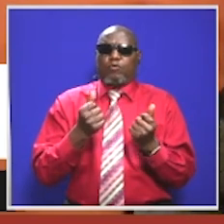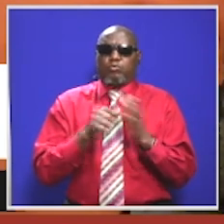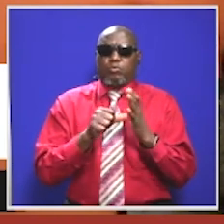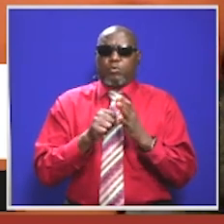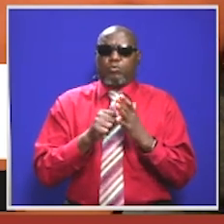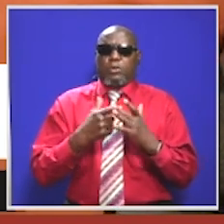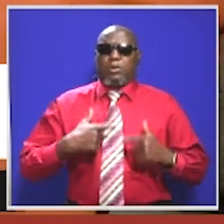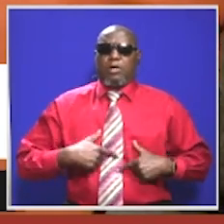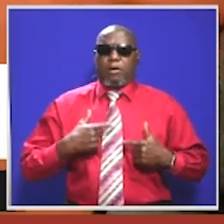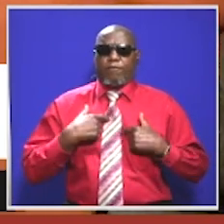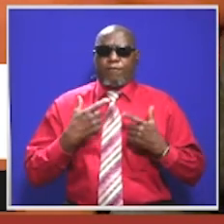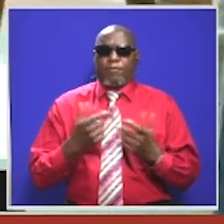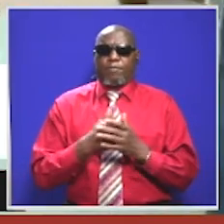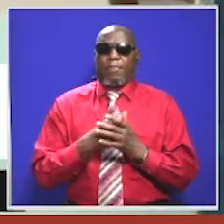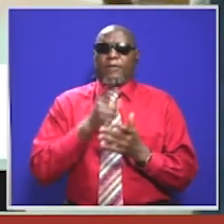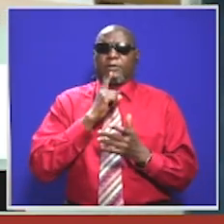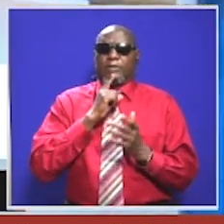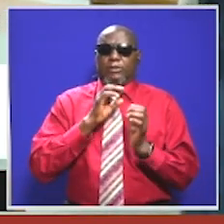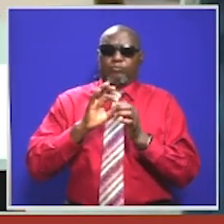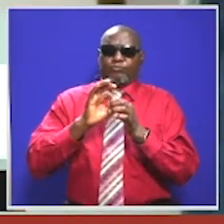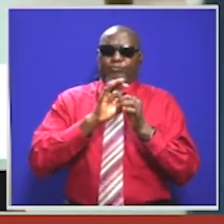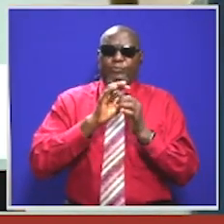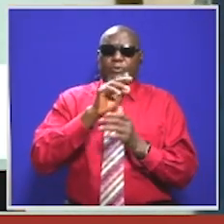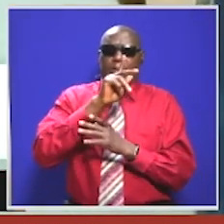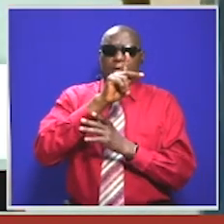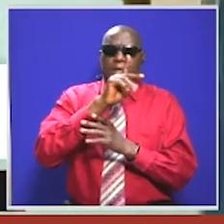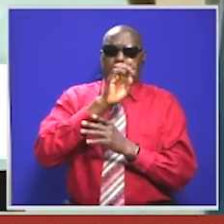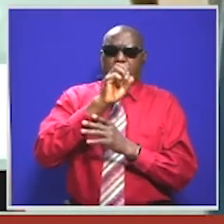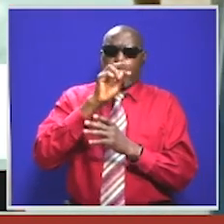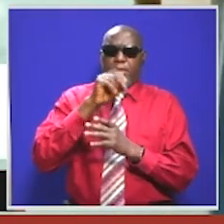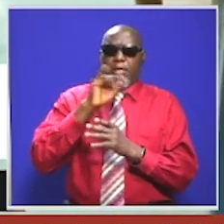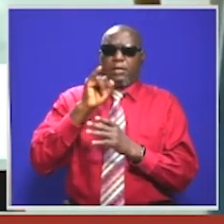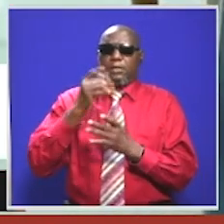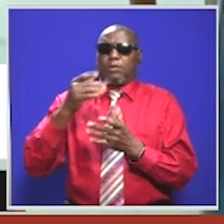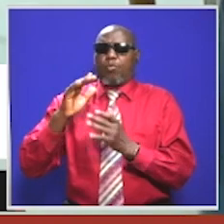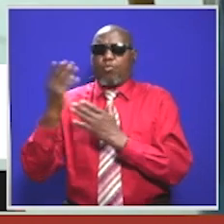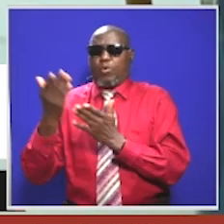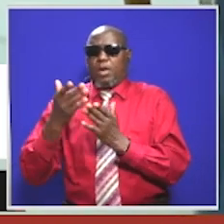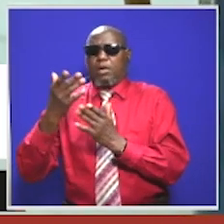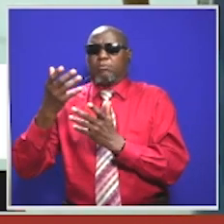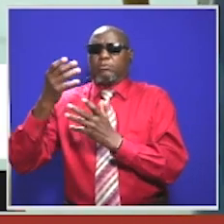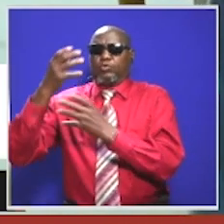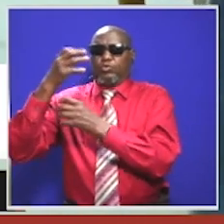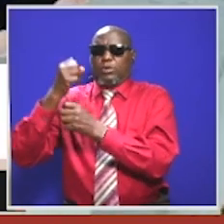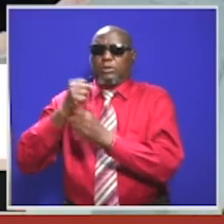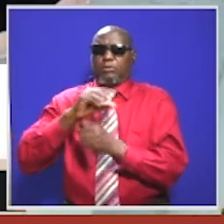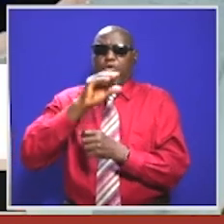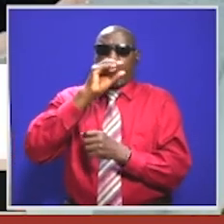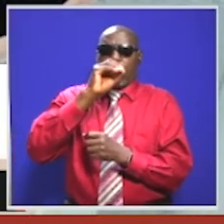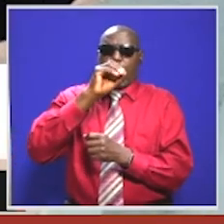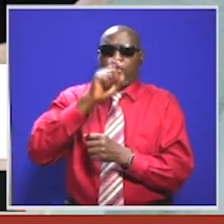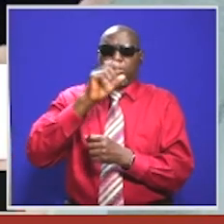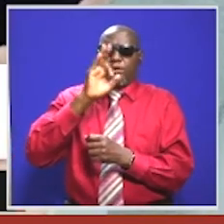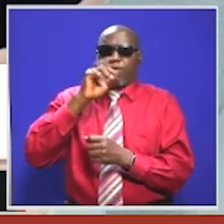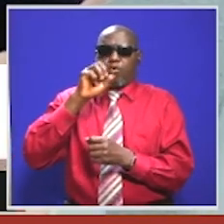msingi. Alibaini kuwa ushirikiano kati ya KEMRI, shirika la Wellcome Trust, na chuo kikuu cha Oxford umekuwa muhimu